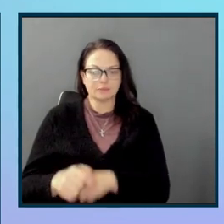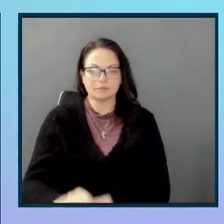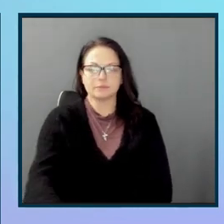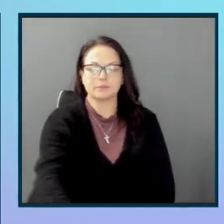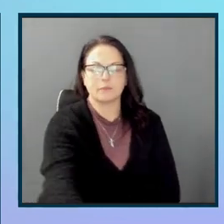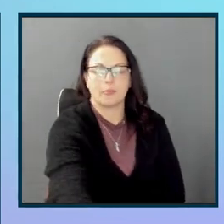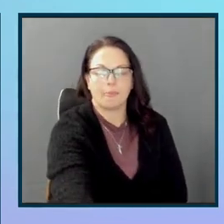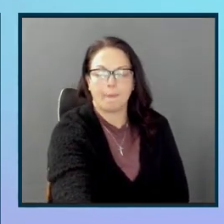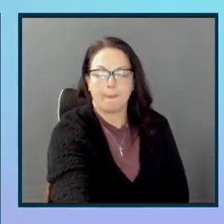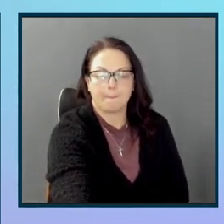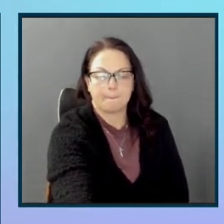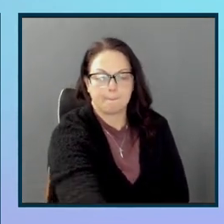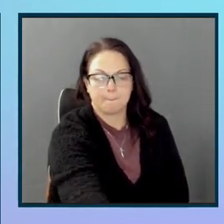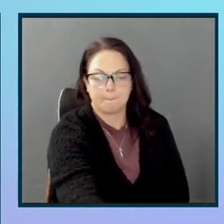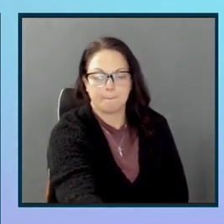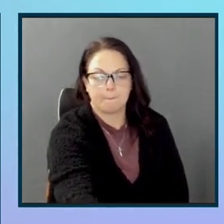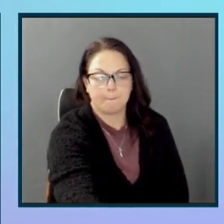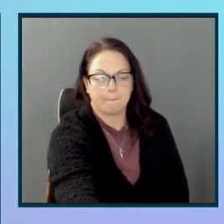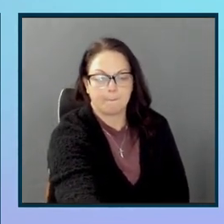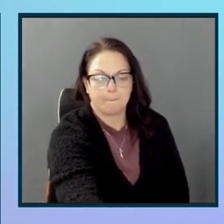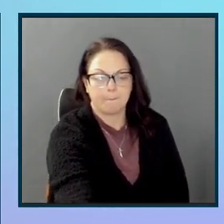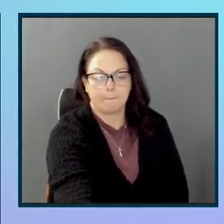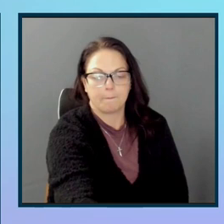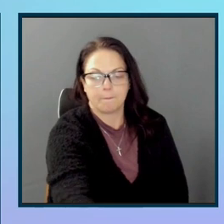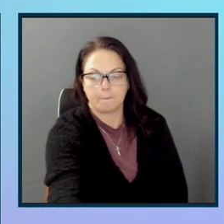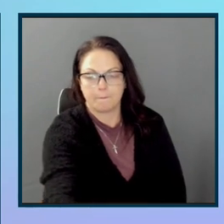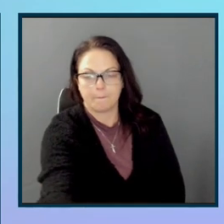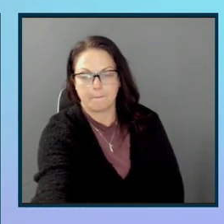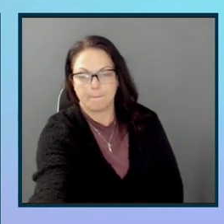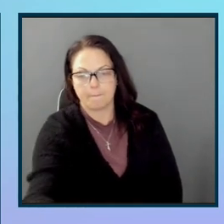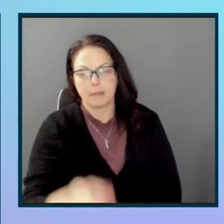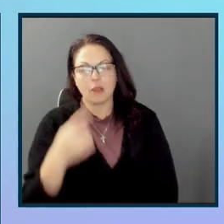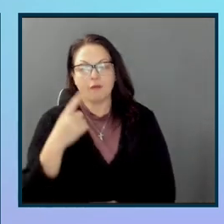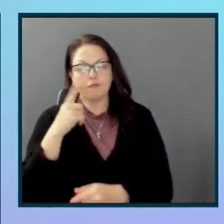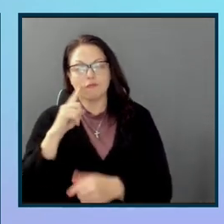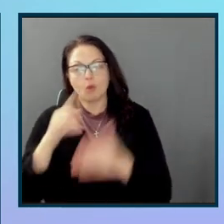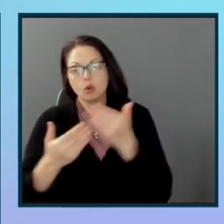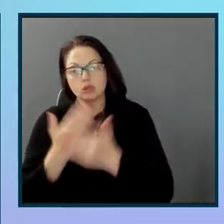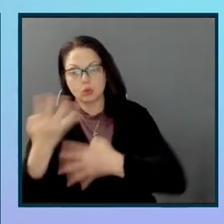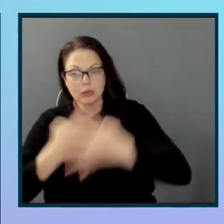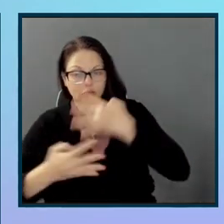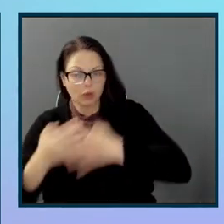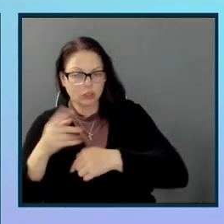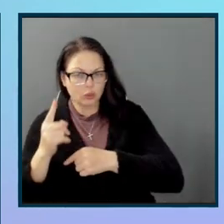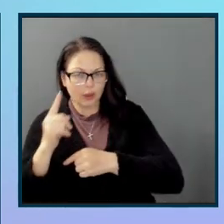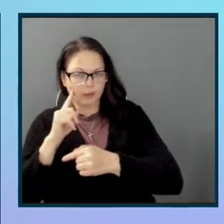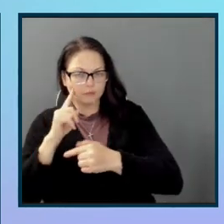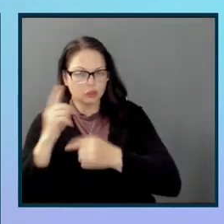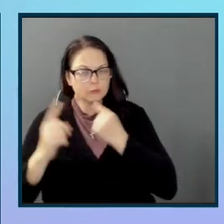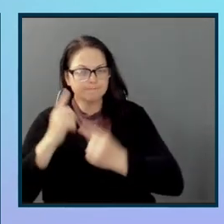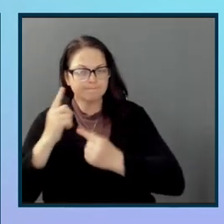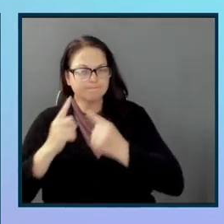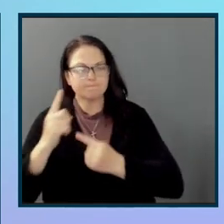new interaction pattern, then you should also think about all of the people using that interaction pattern and how would they interact with it.